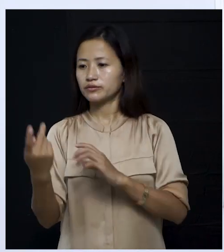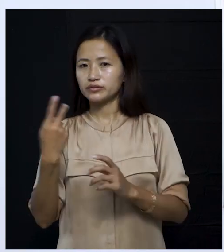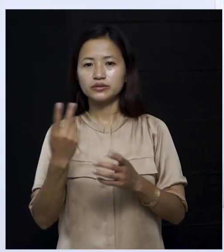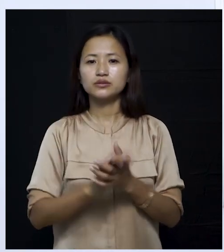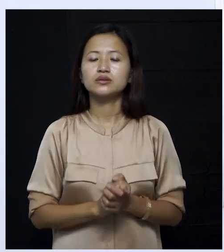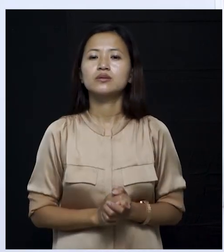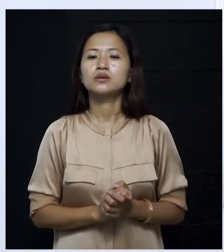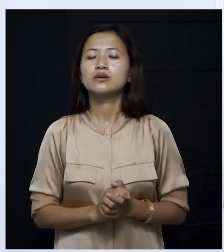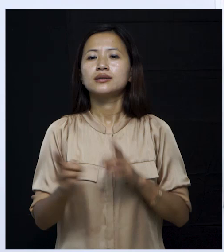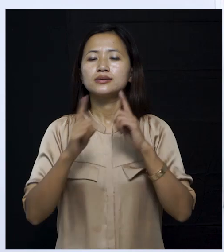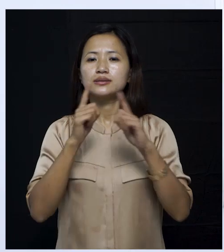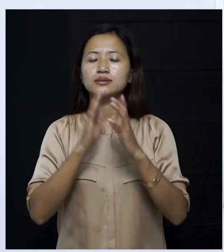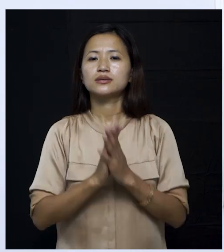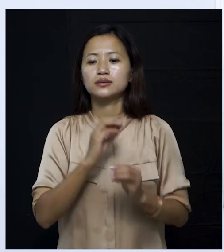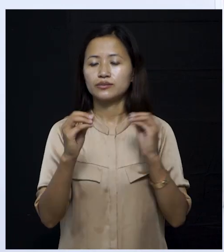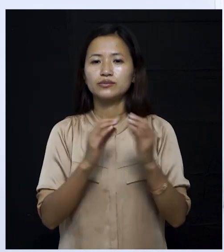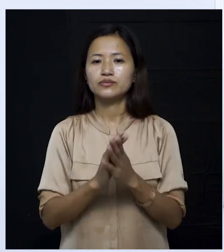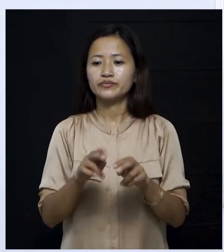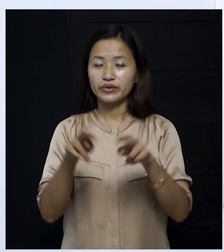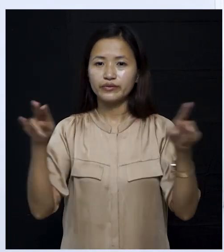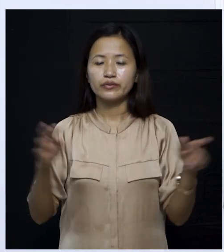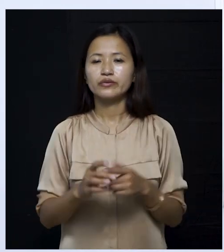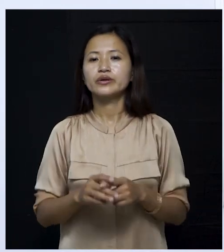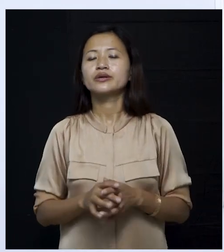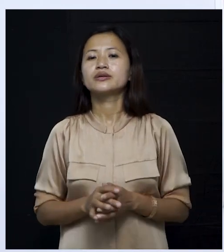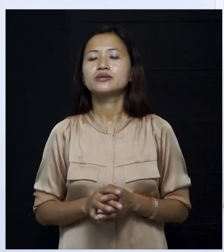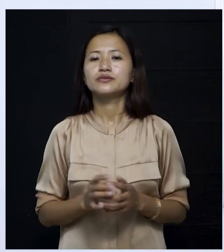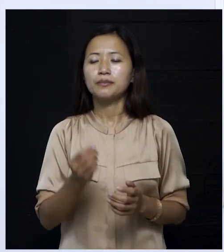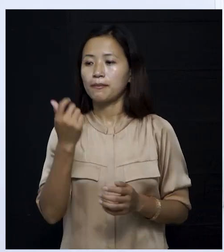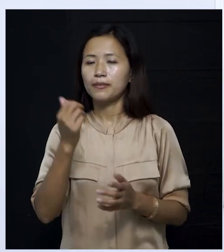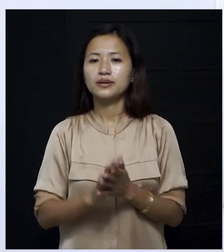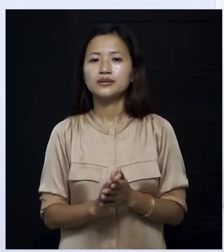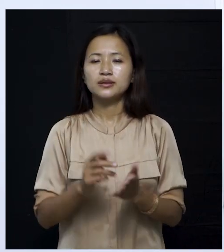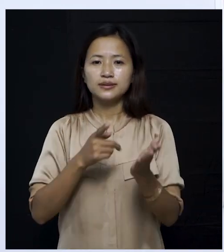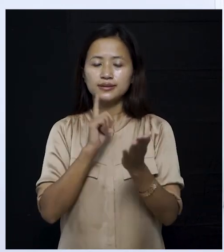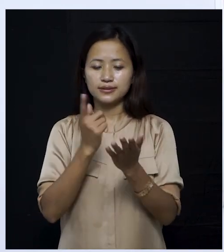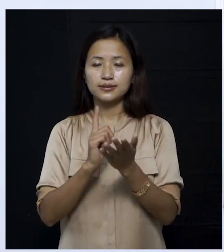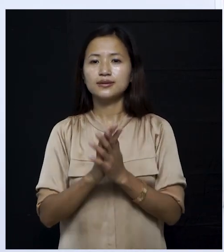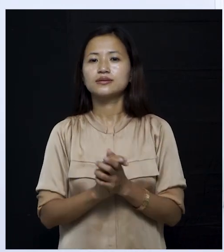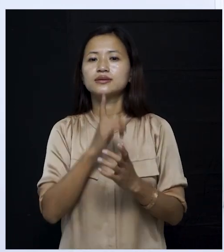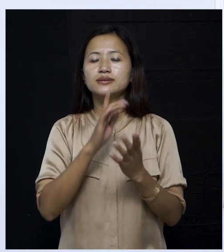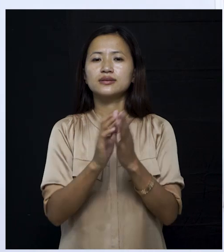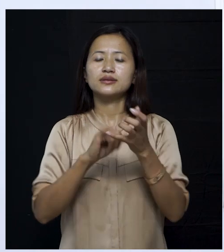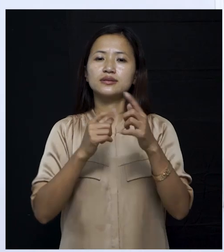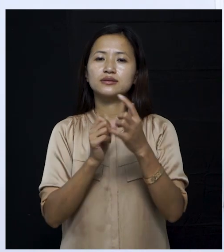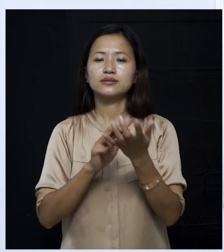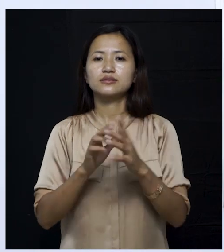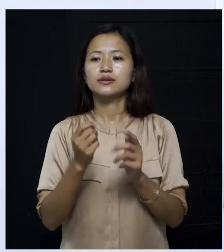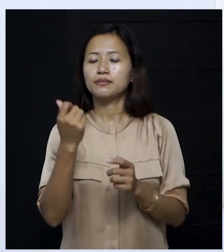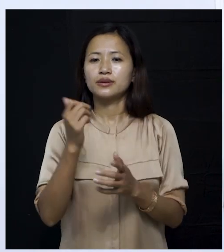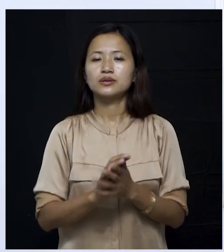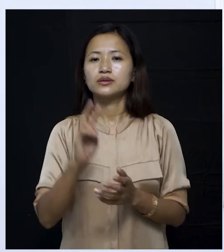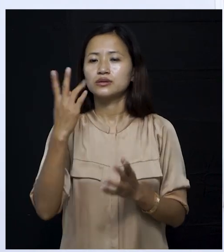it? Then we have also discussed about the different kinds of money. That is the standard money. Again, the standard money,